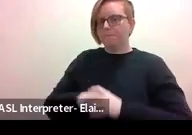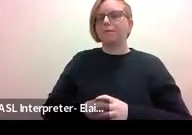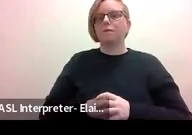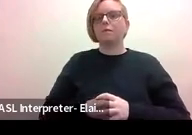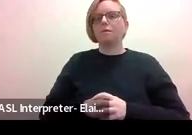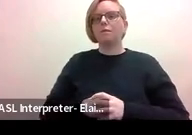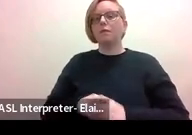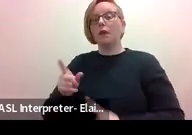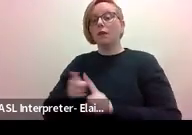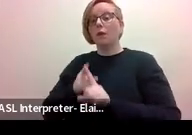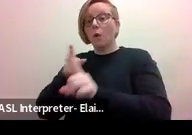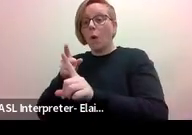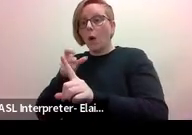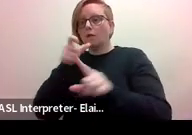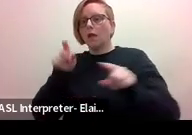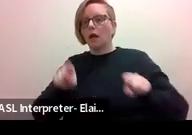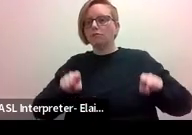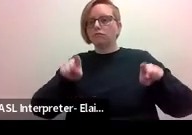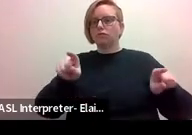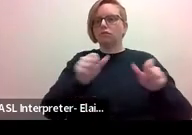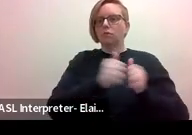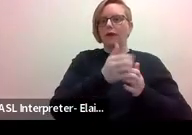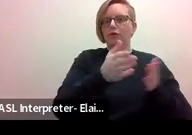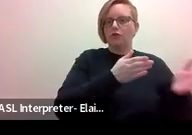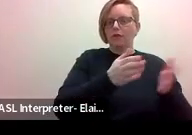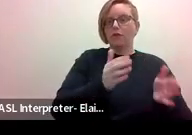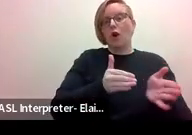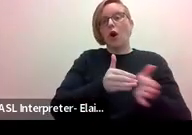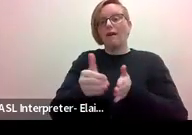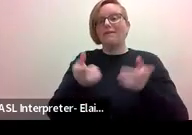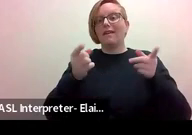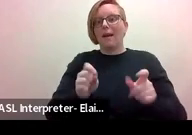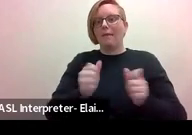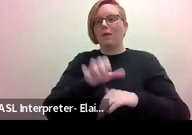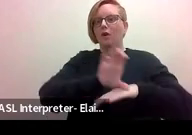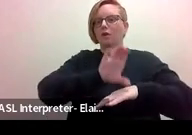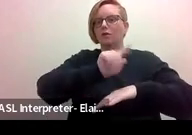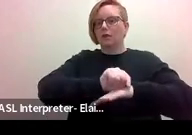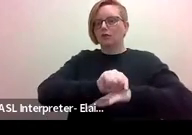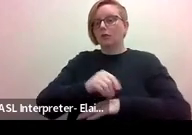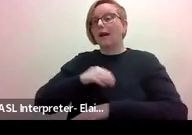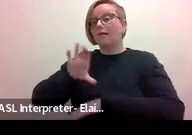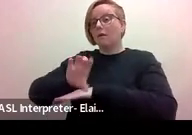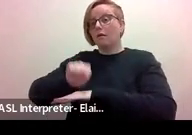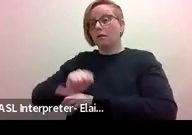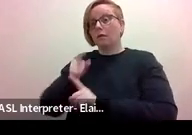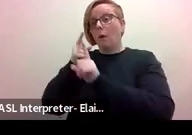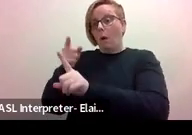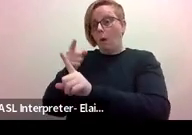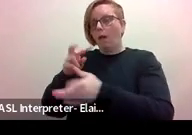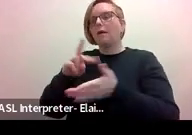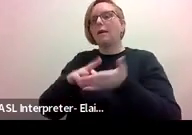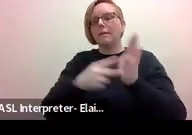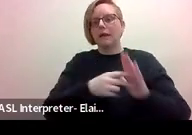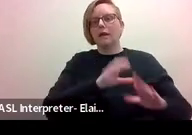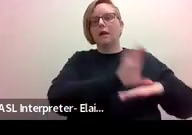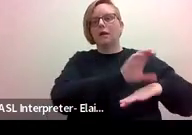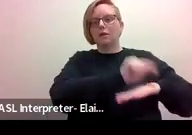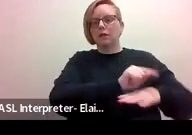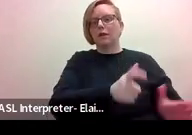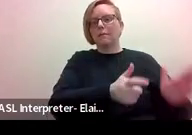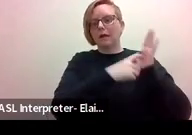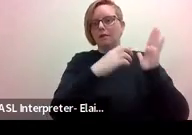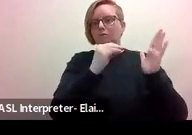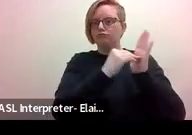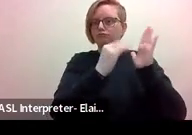this a lot with consultation. So if you have a consultation goal, we need to see consultation identified in Section